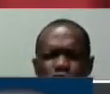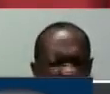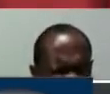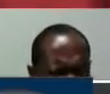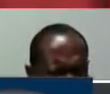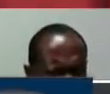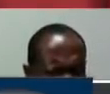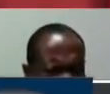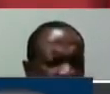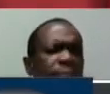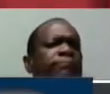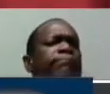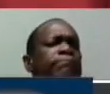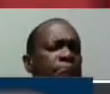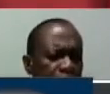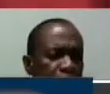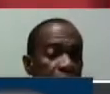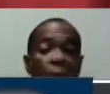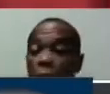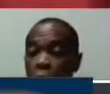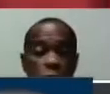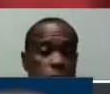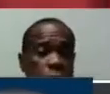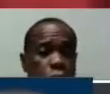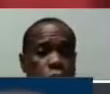that information in and it does a very quick